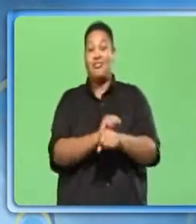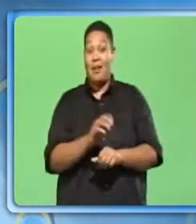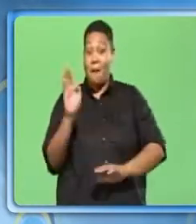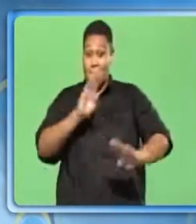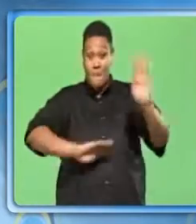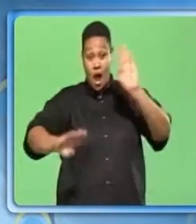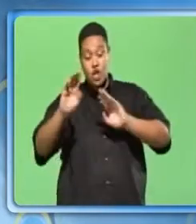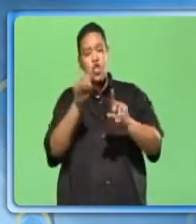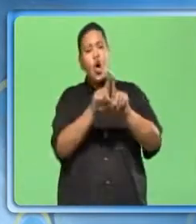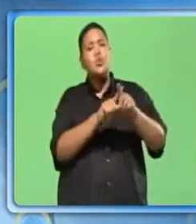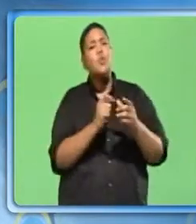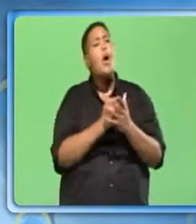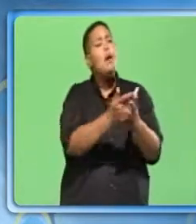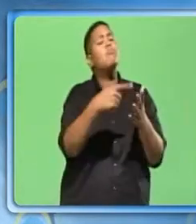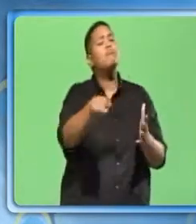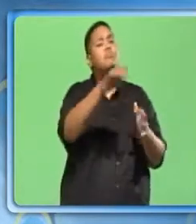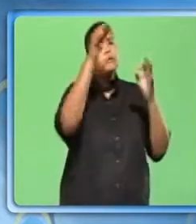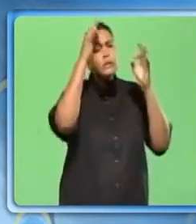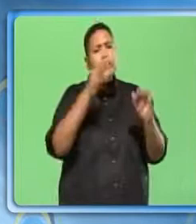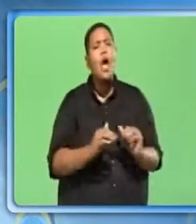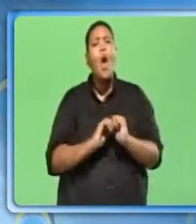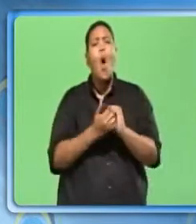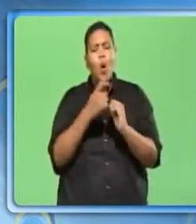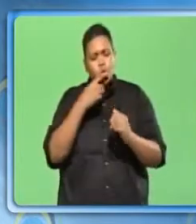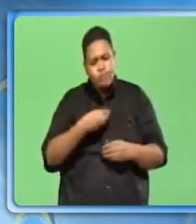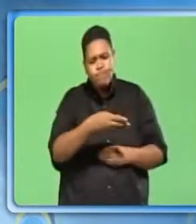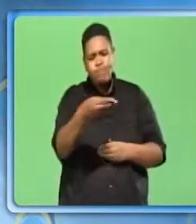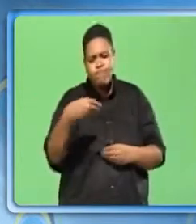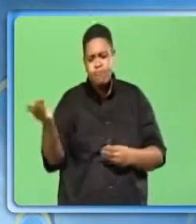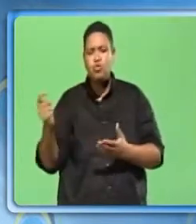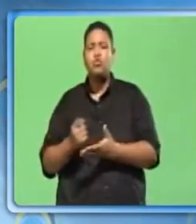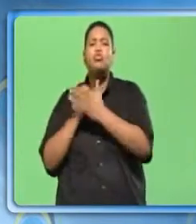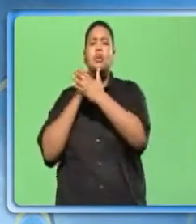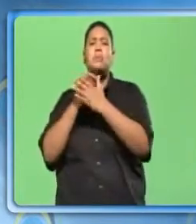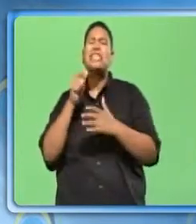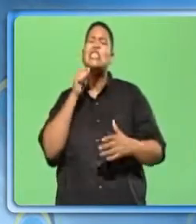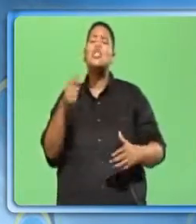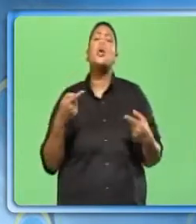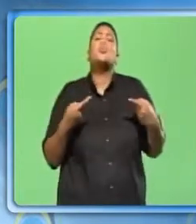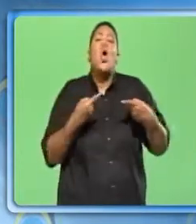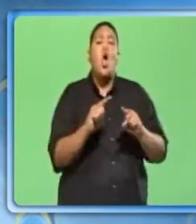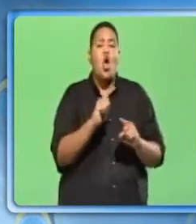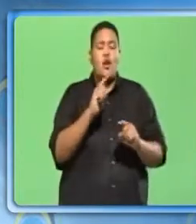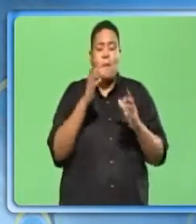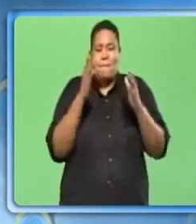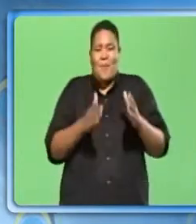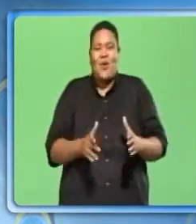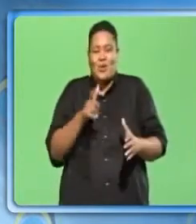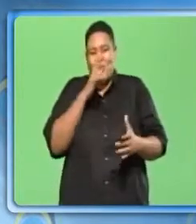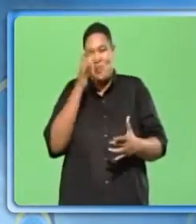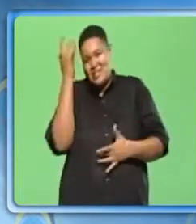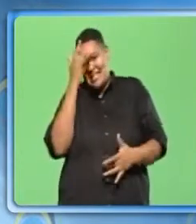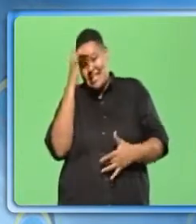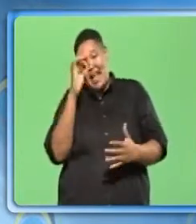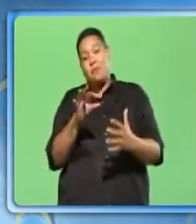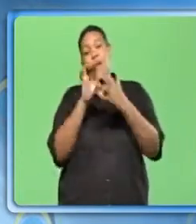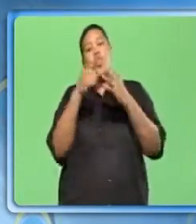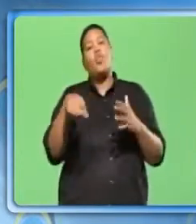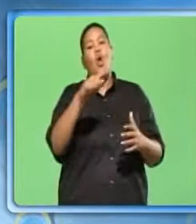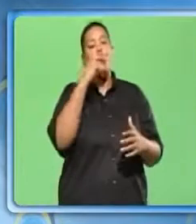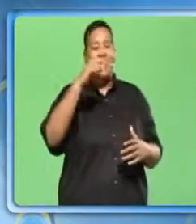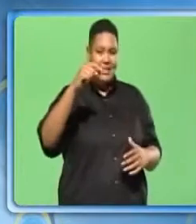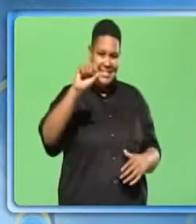Biology also helps them to determine how to administer treatment so as not to hurt the patient, especially those with